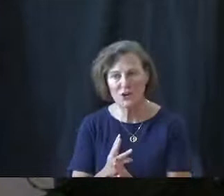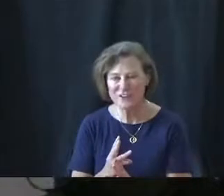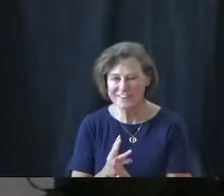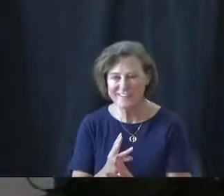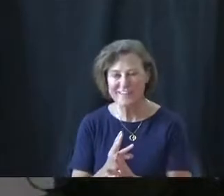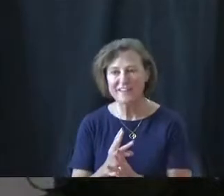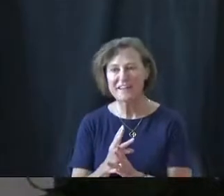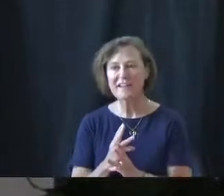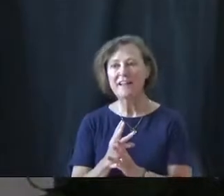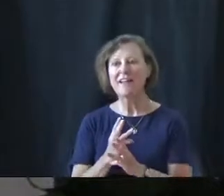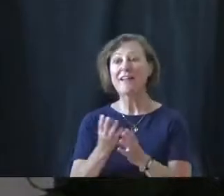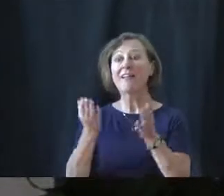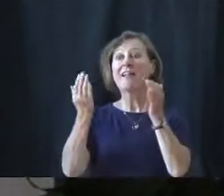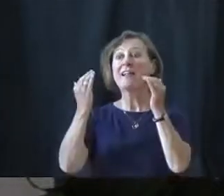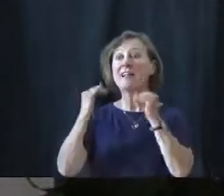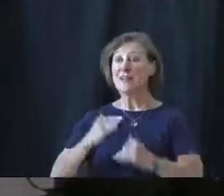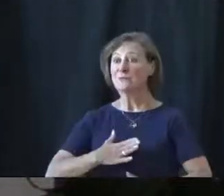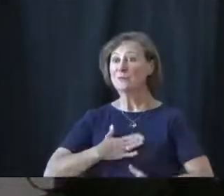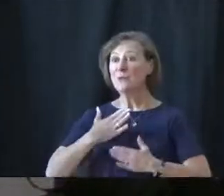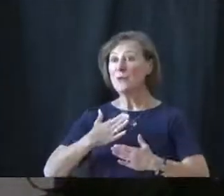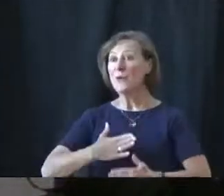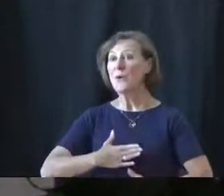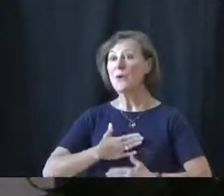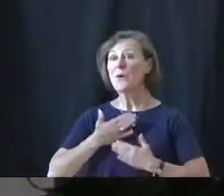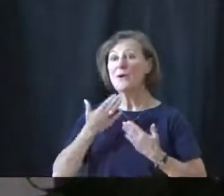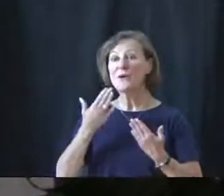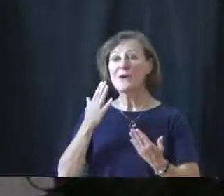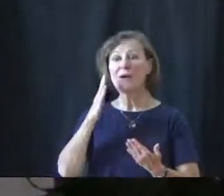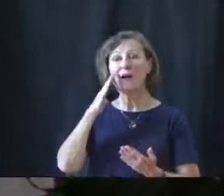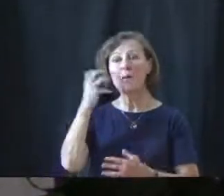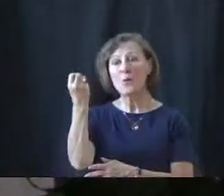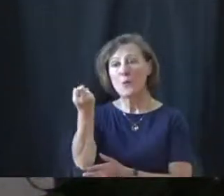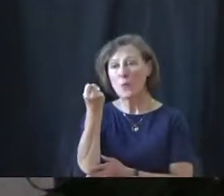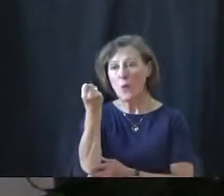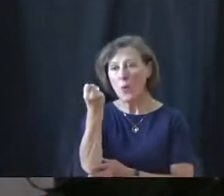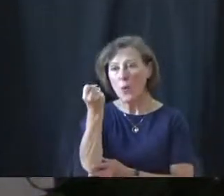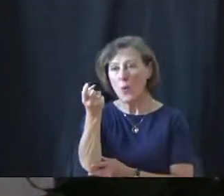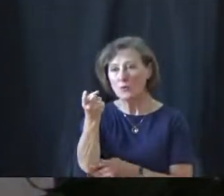Then the joy of the one will hold you like a lake.